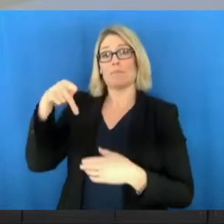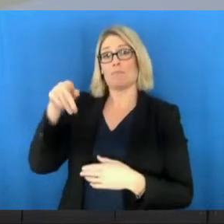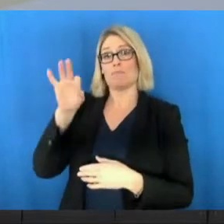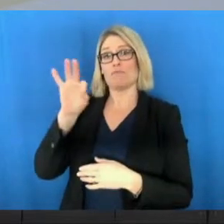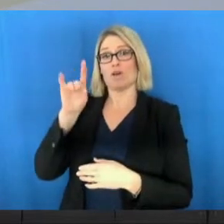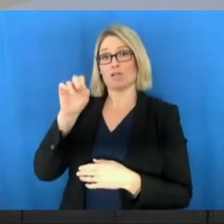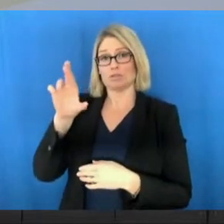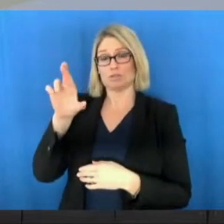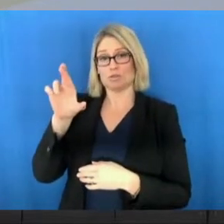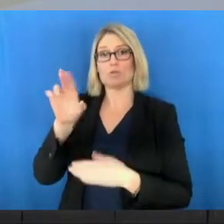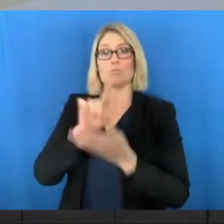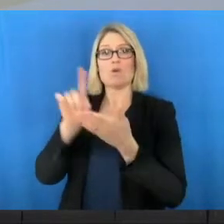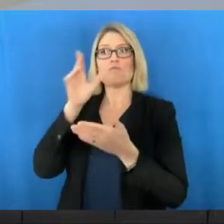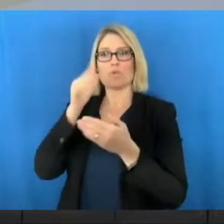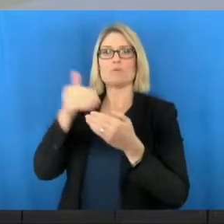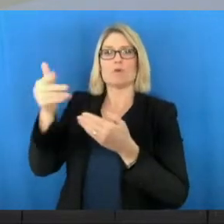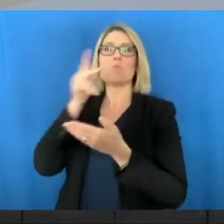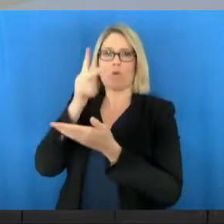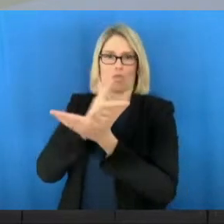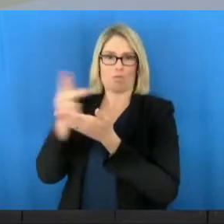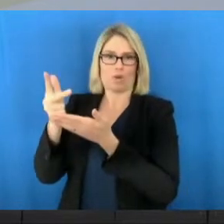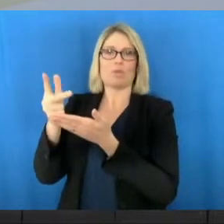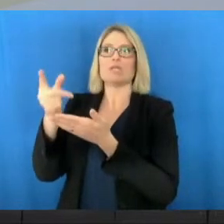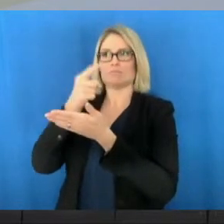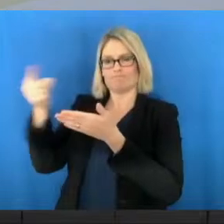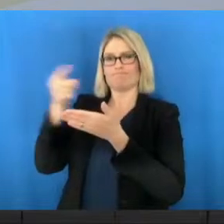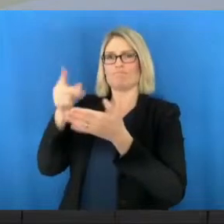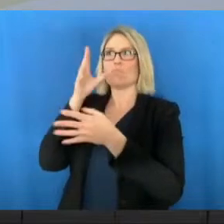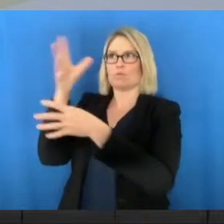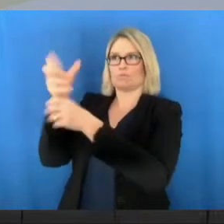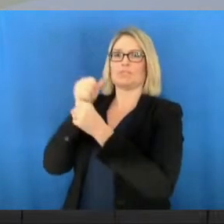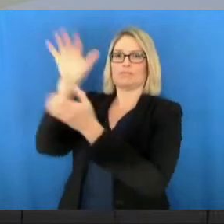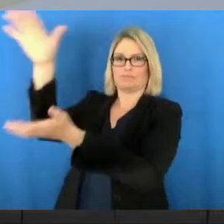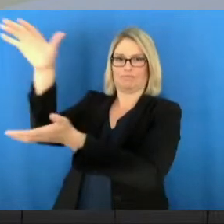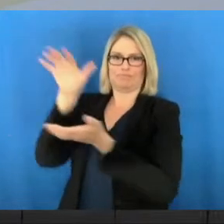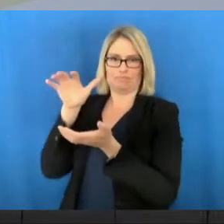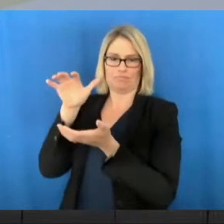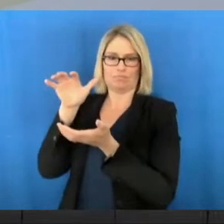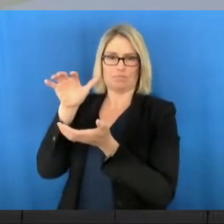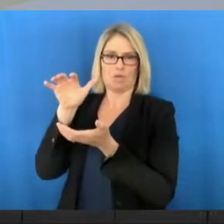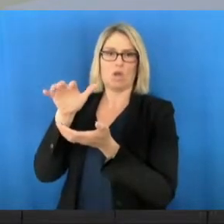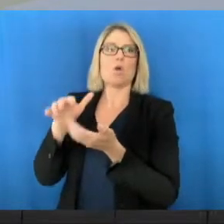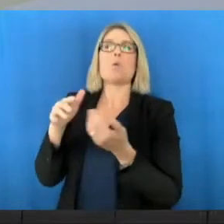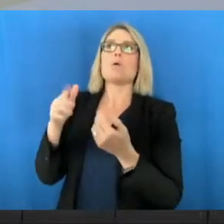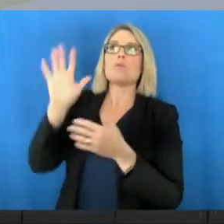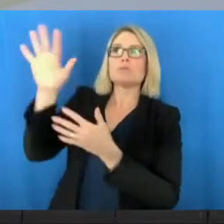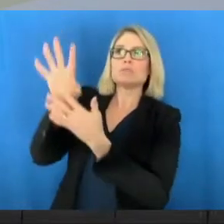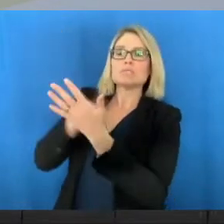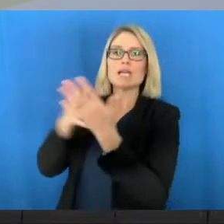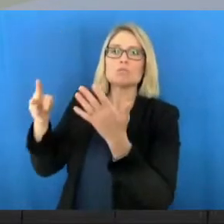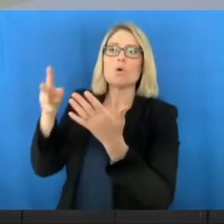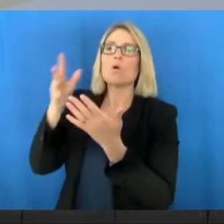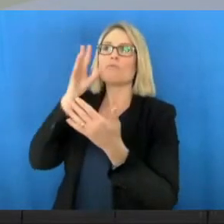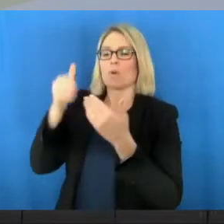are confirmed for the next 3 weeks, and we are awaiting confirmation of the shipment schedule for the rest of March.